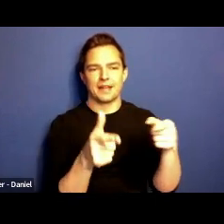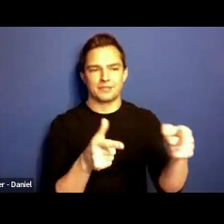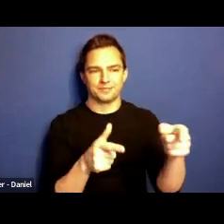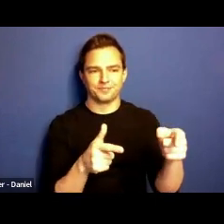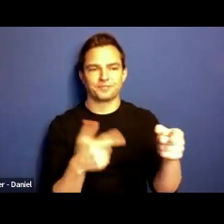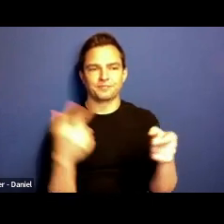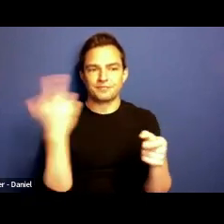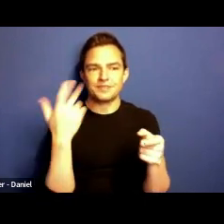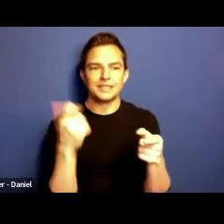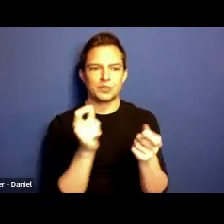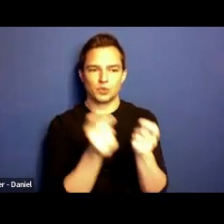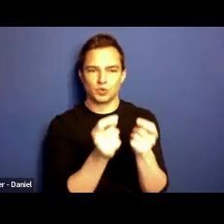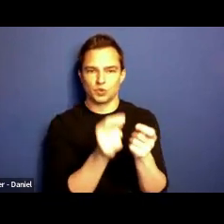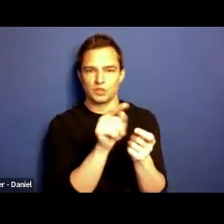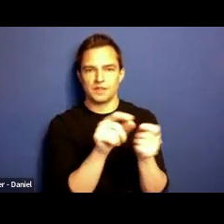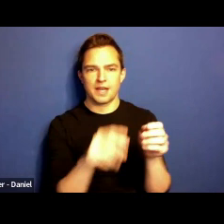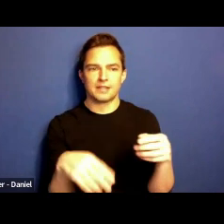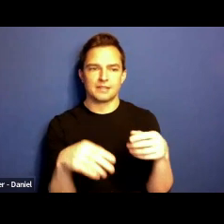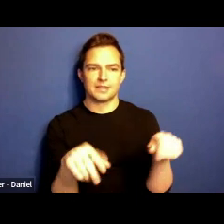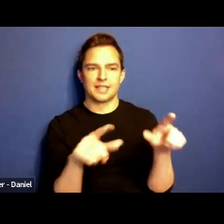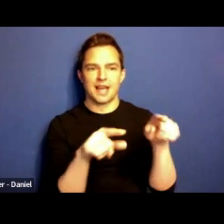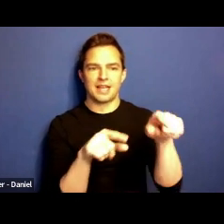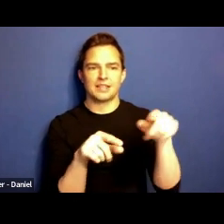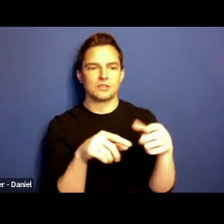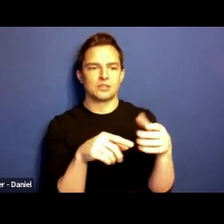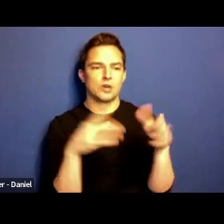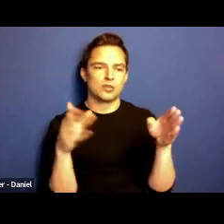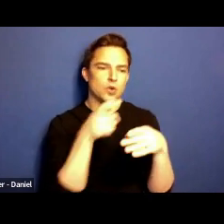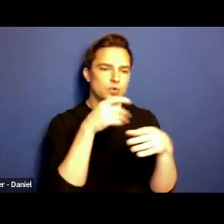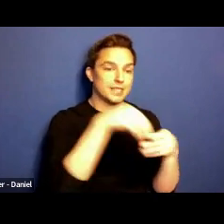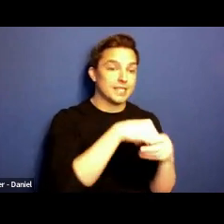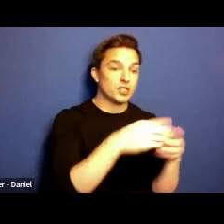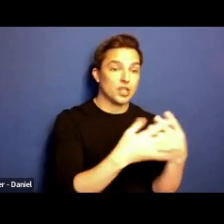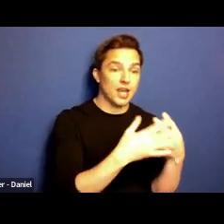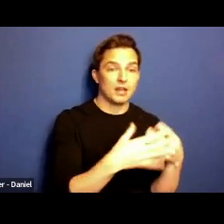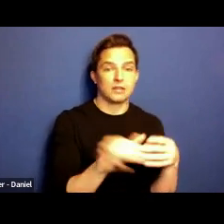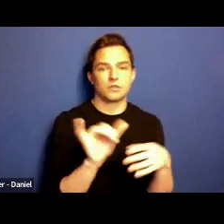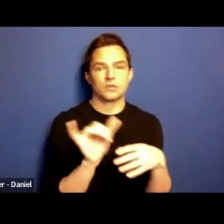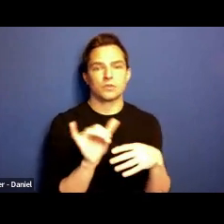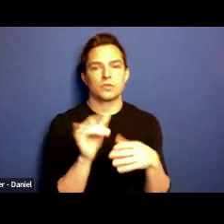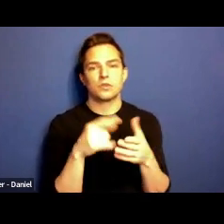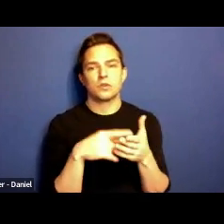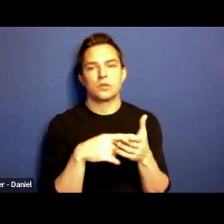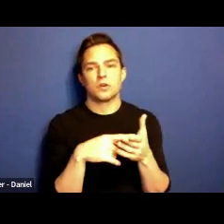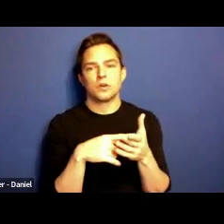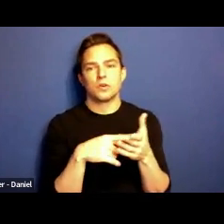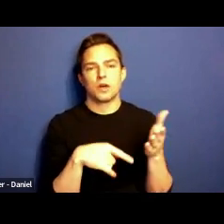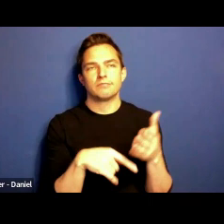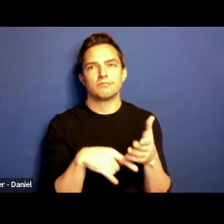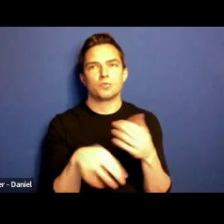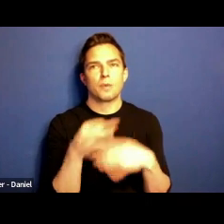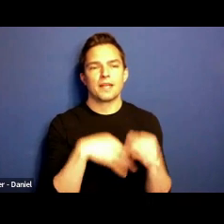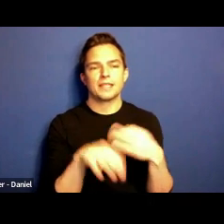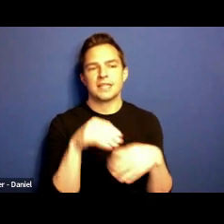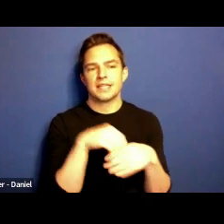need to make some adjustments to this slide to really address both who's in jail and what were the replacement of these inpatient